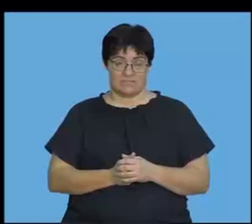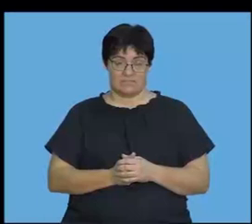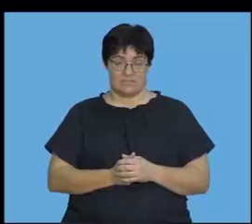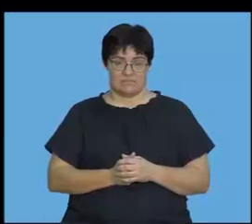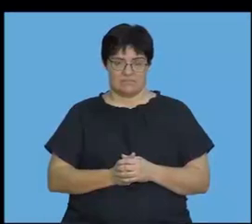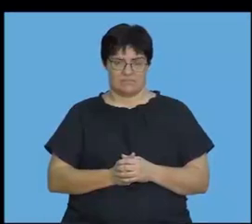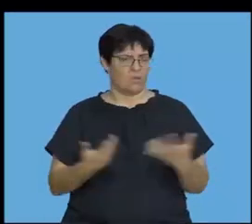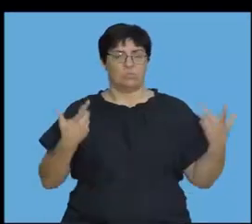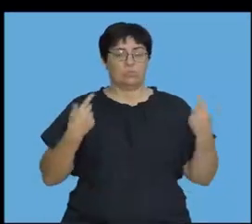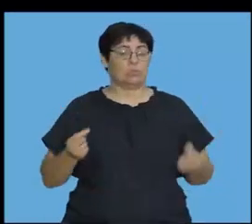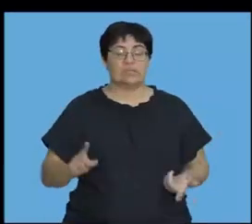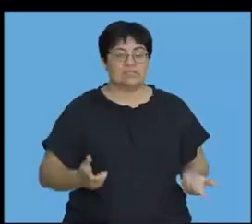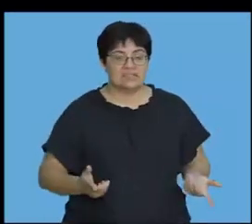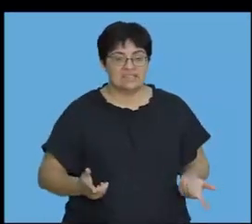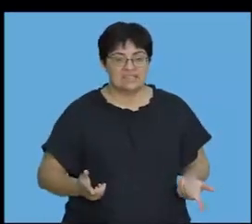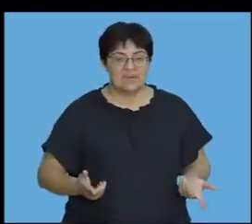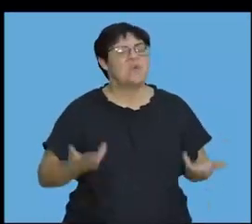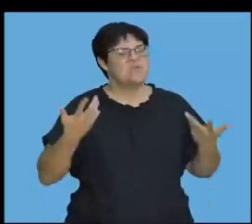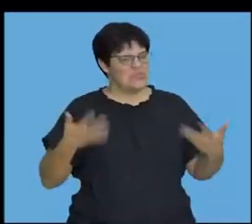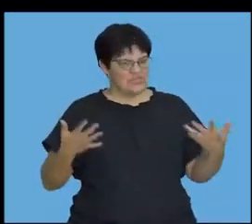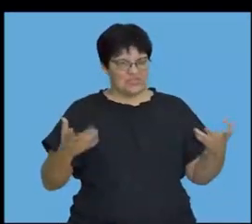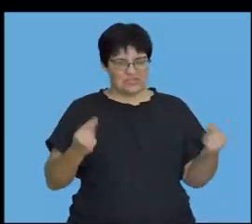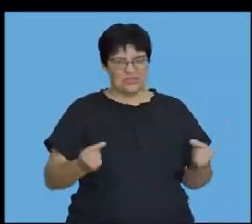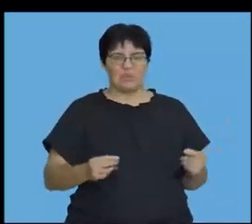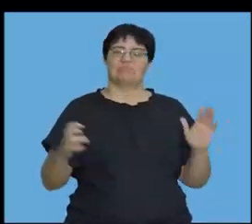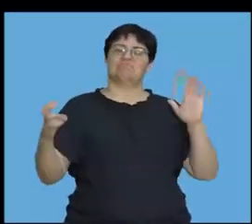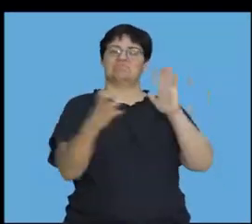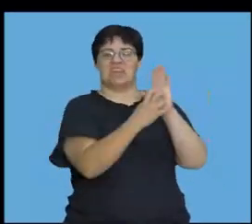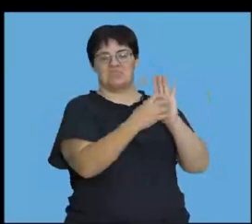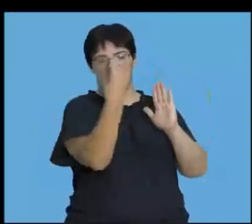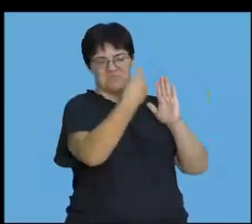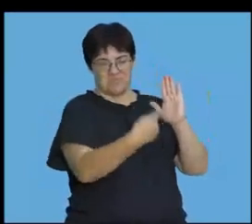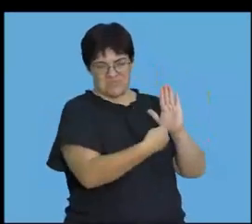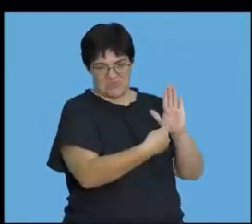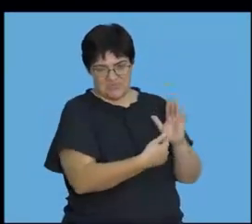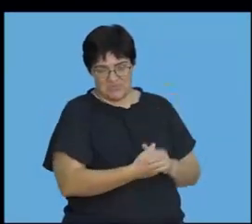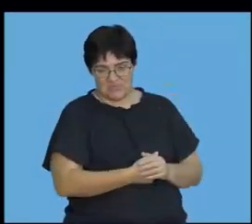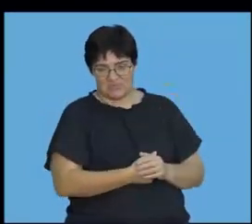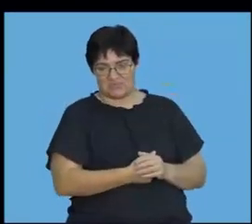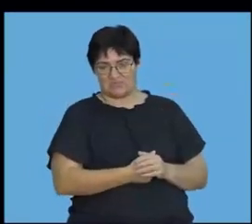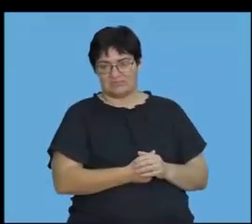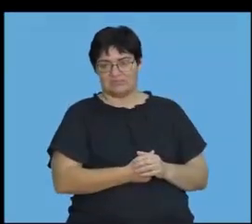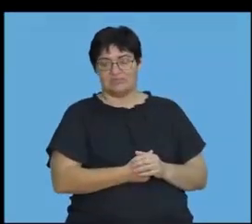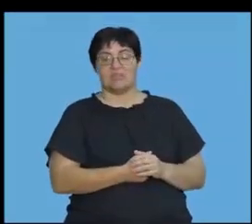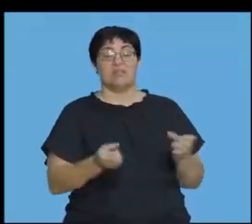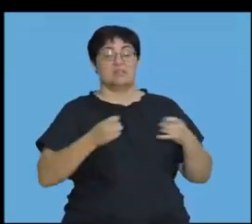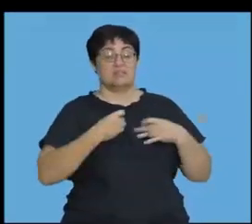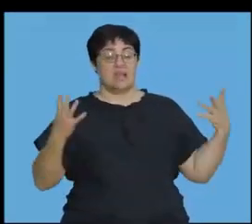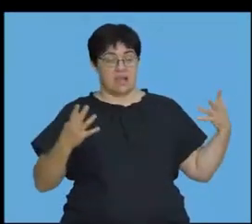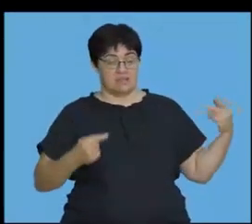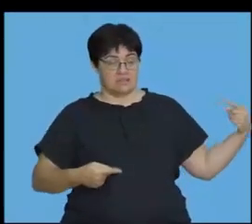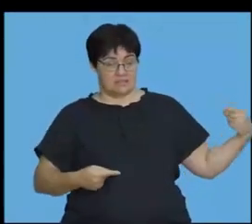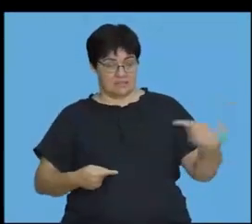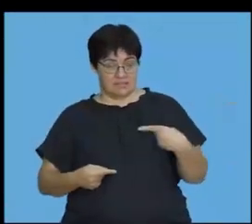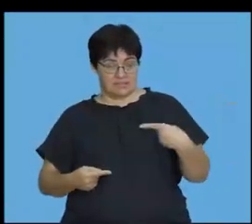Okay? Oh, guess what we're going to do? Because we've done it lots today. We're going to draw the diagrams. So,